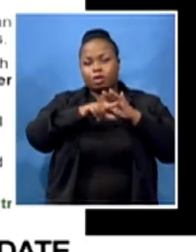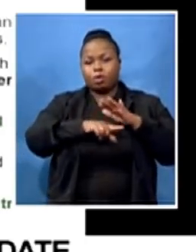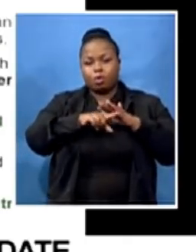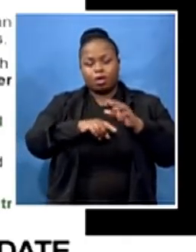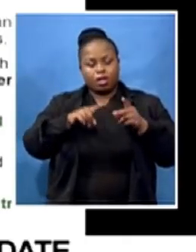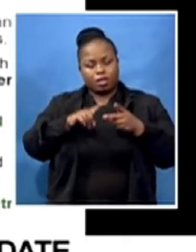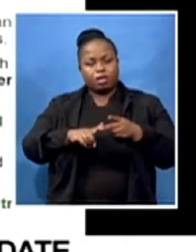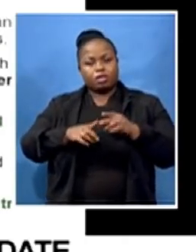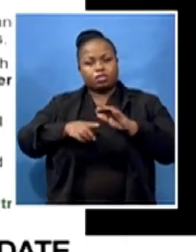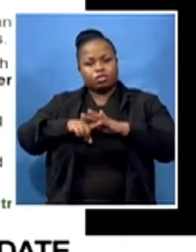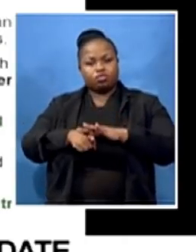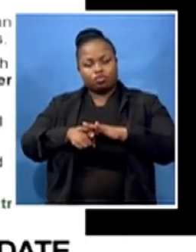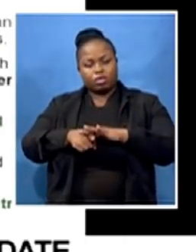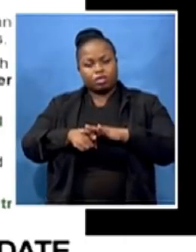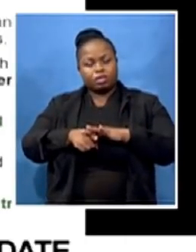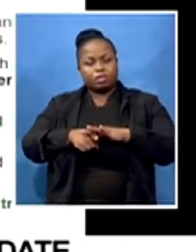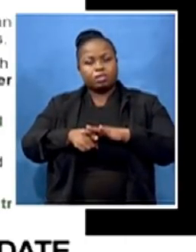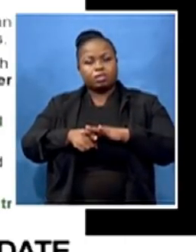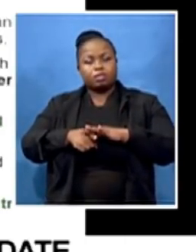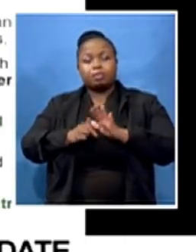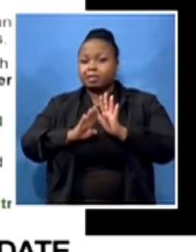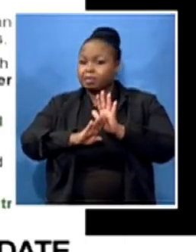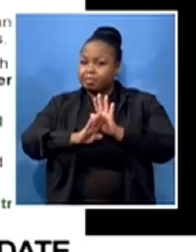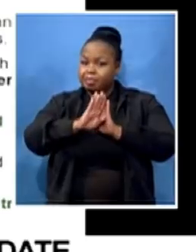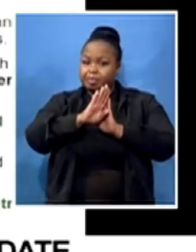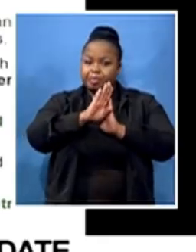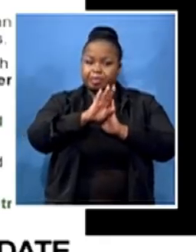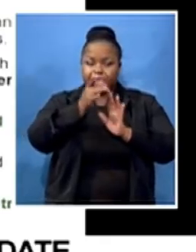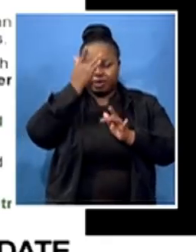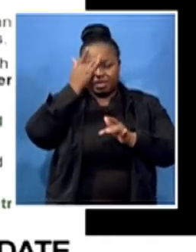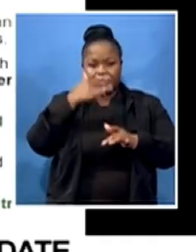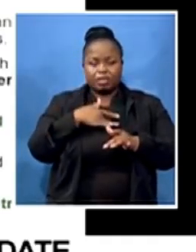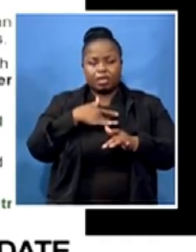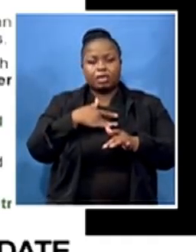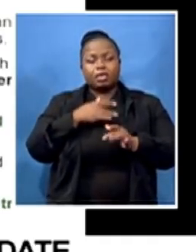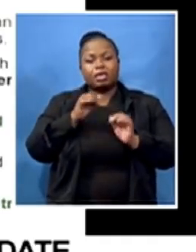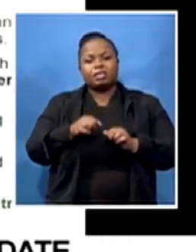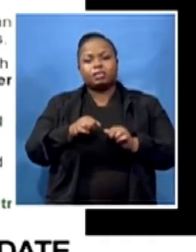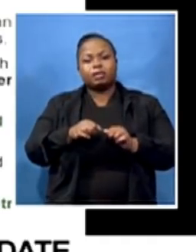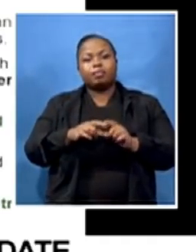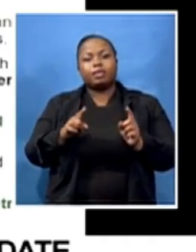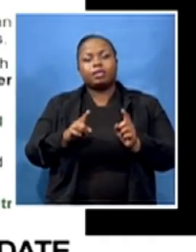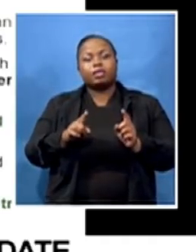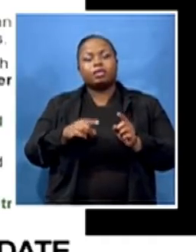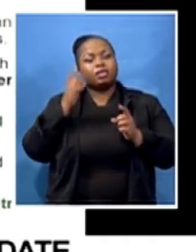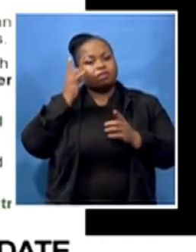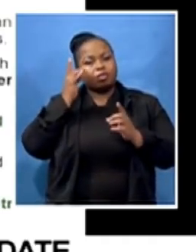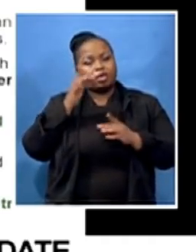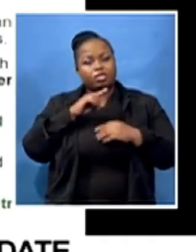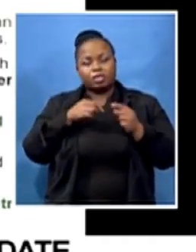course, the information also cascades down from the national to the provinces and the local.